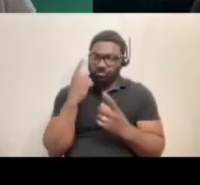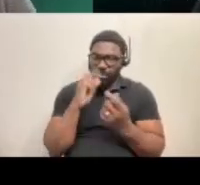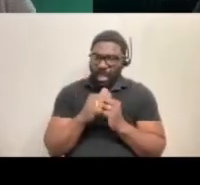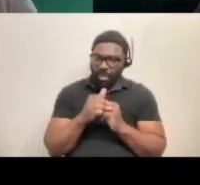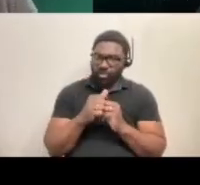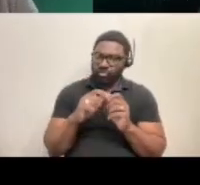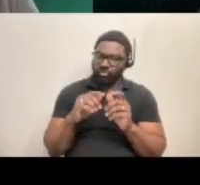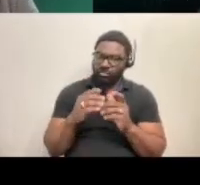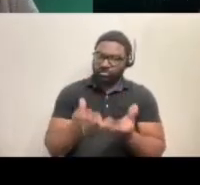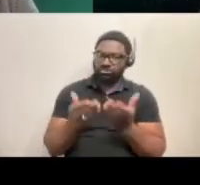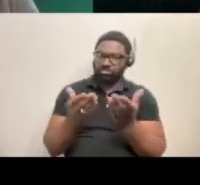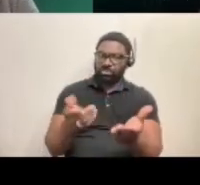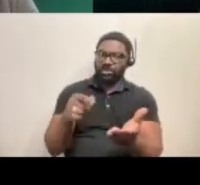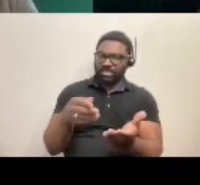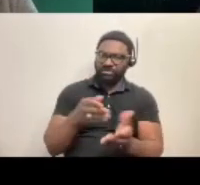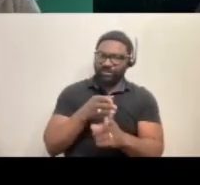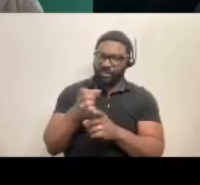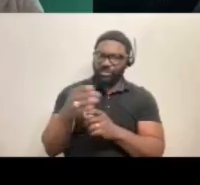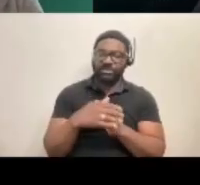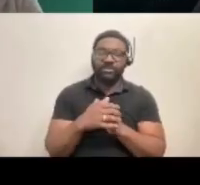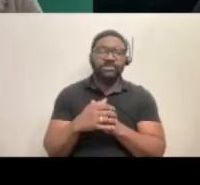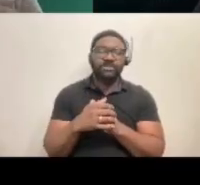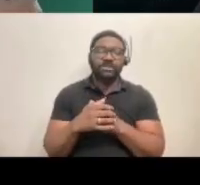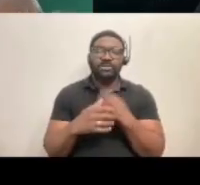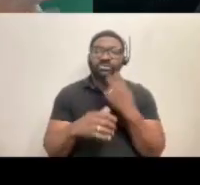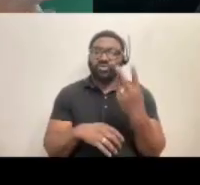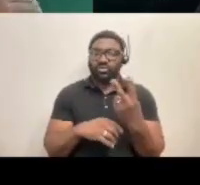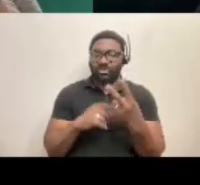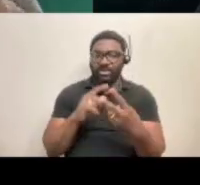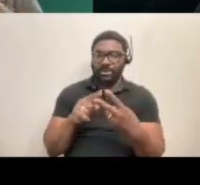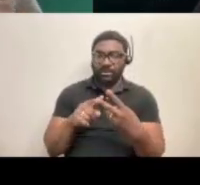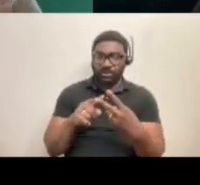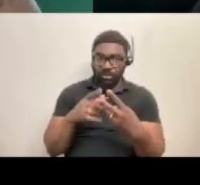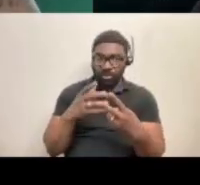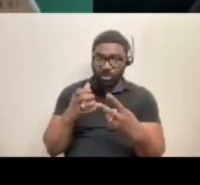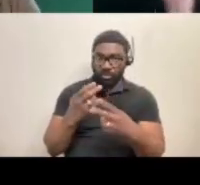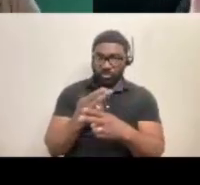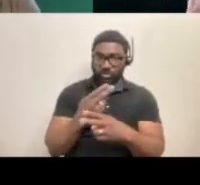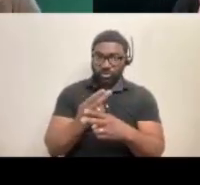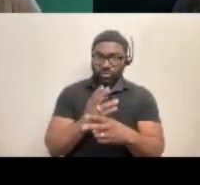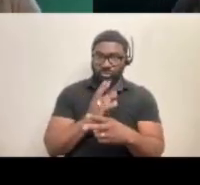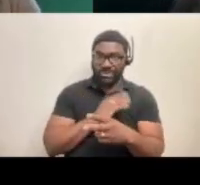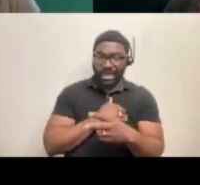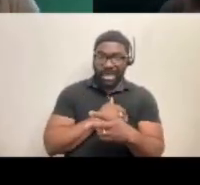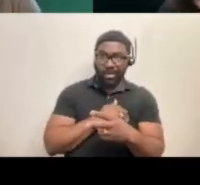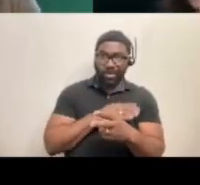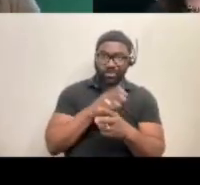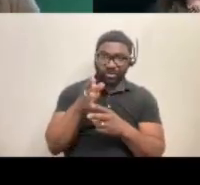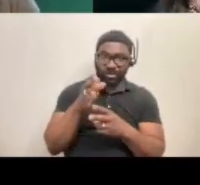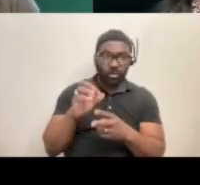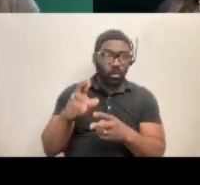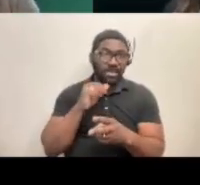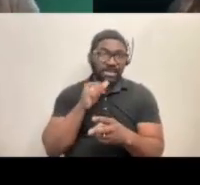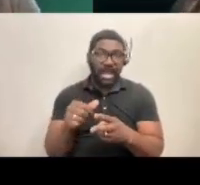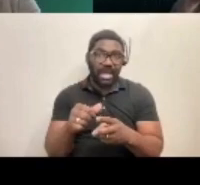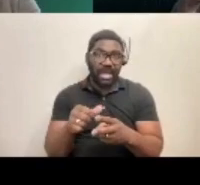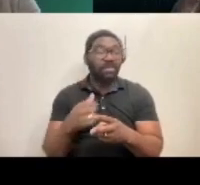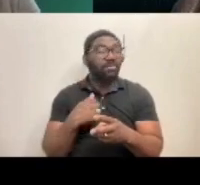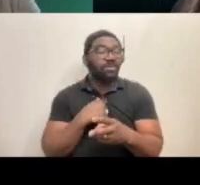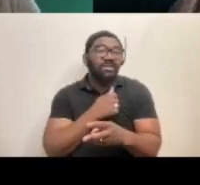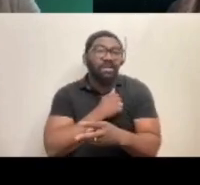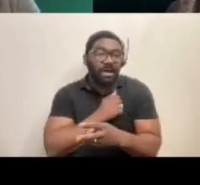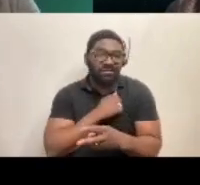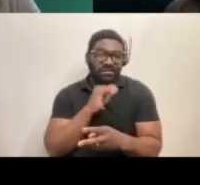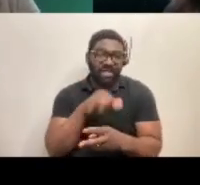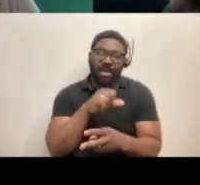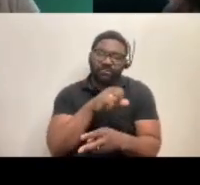suggest two things. The first is whether they want to use our tool, we'd love them to, or not. Of course, we'd love that, but